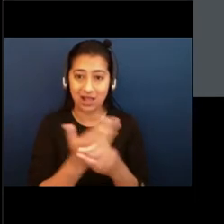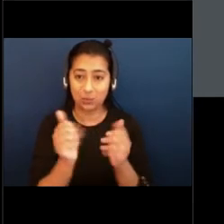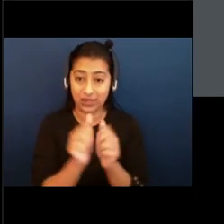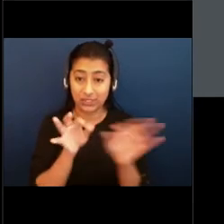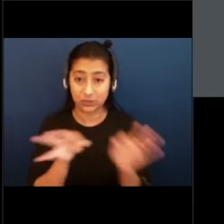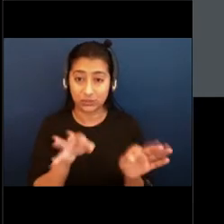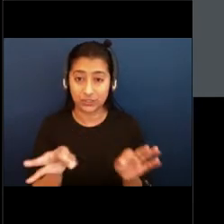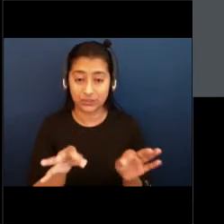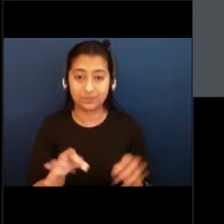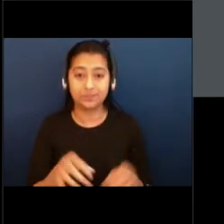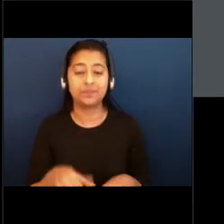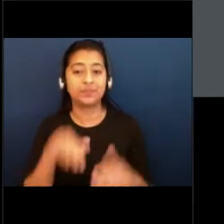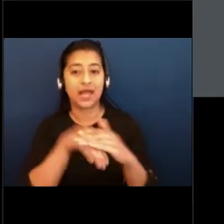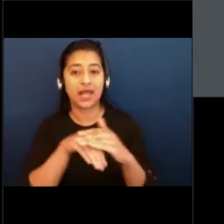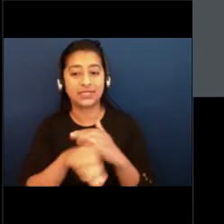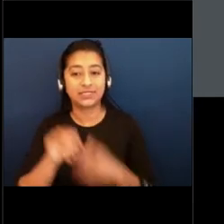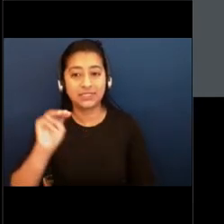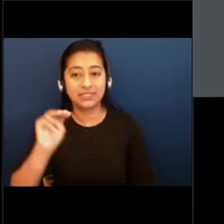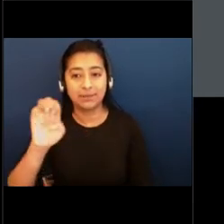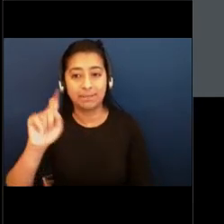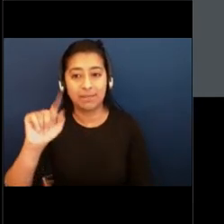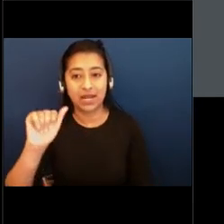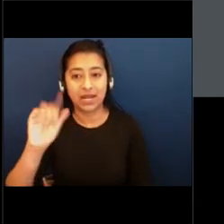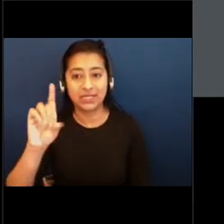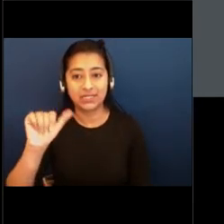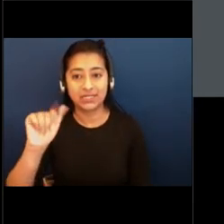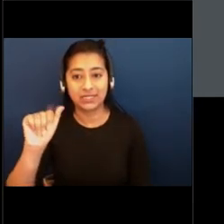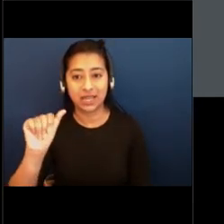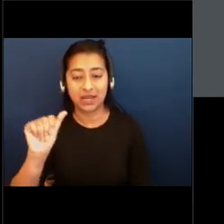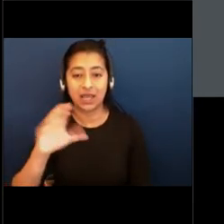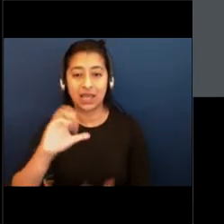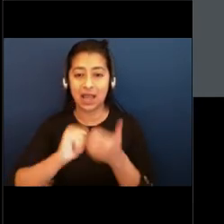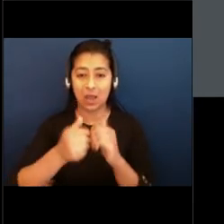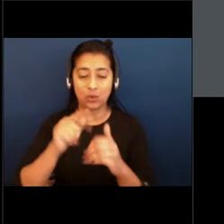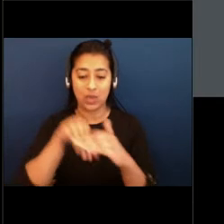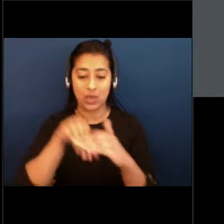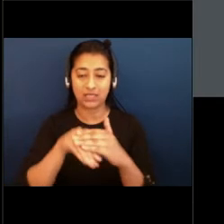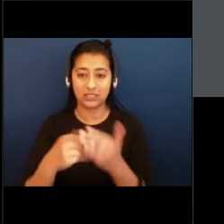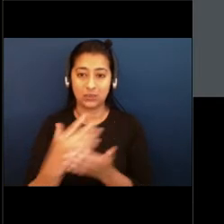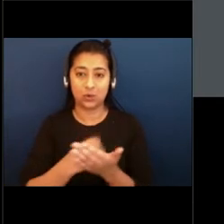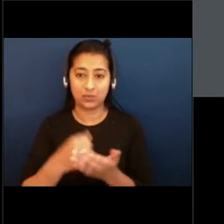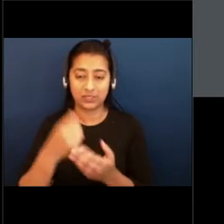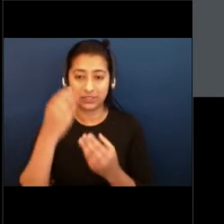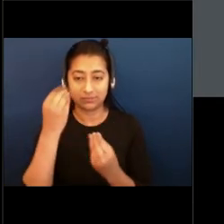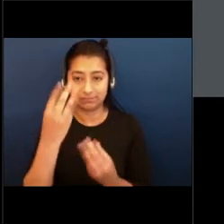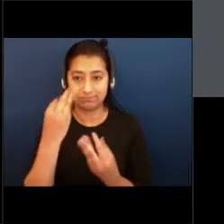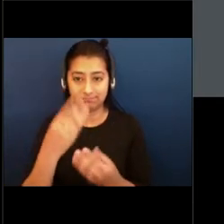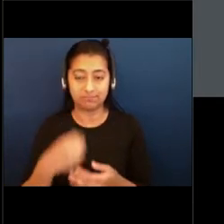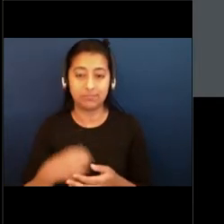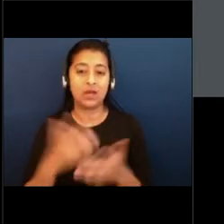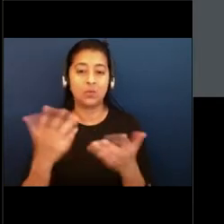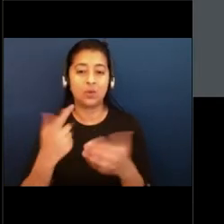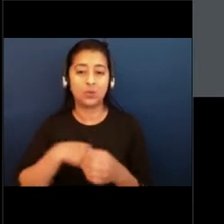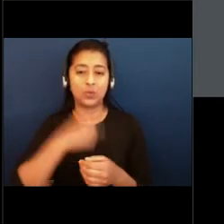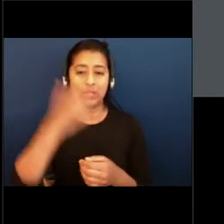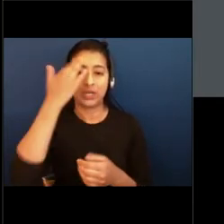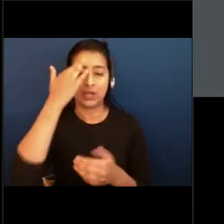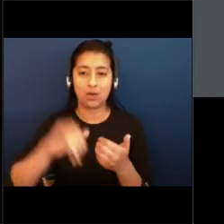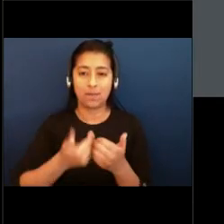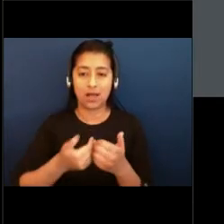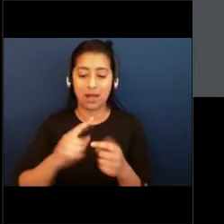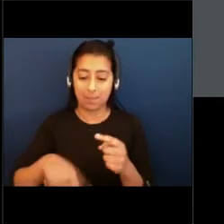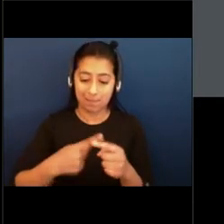to metadata and a clear path to accessing the data in the corpus. So what do we know about the recording? So what's the